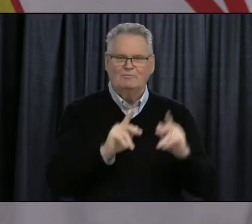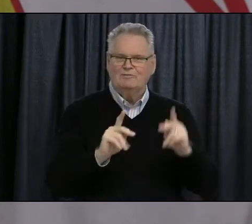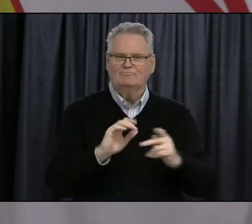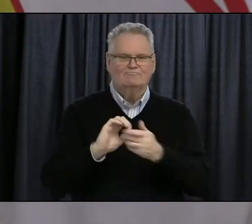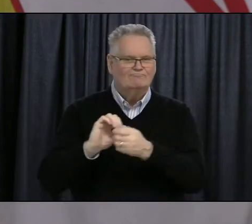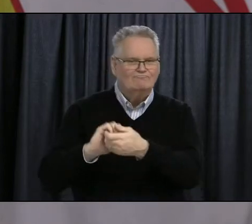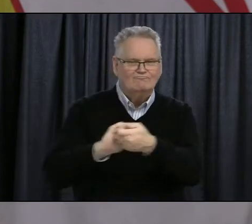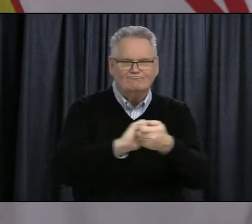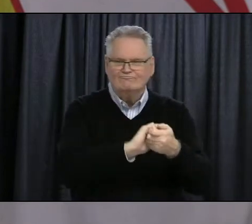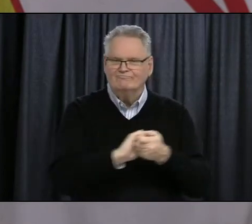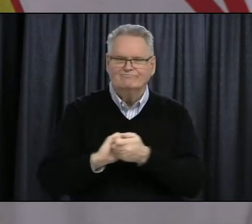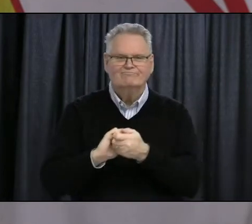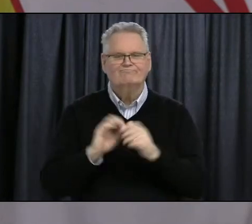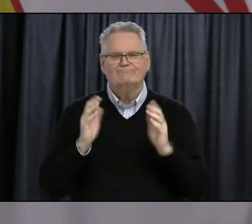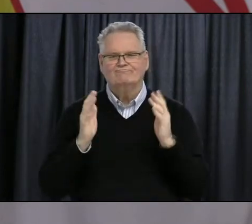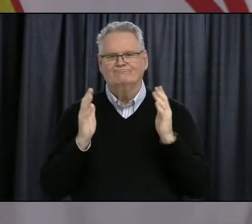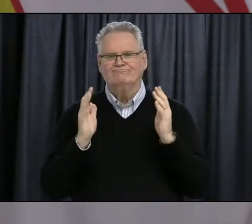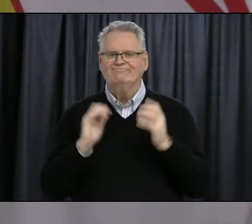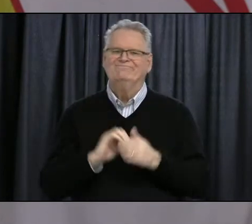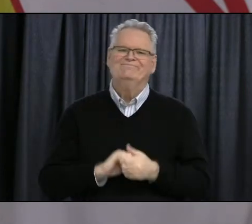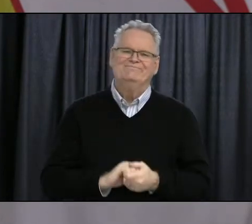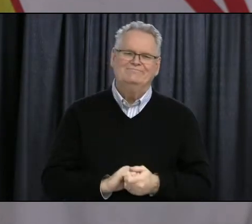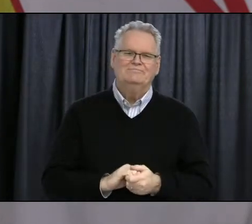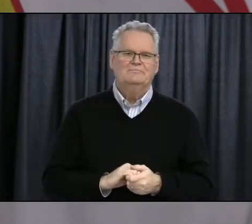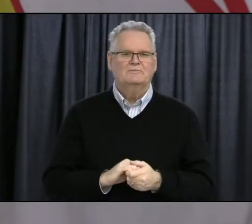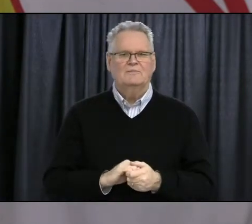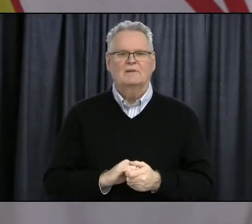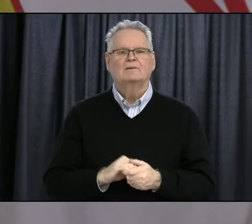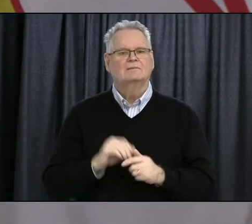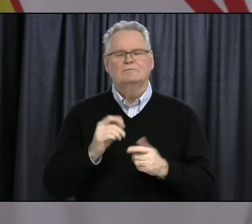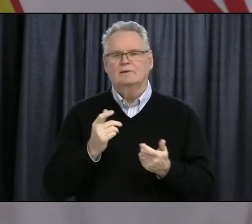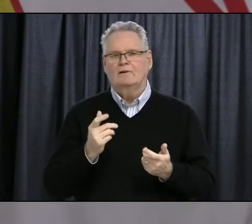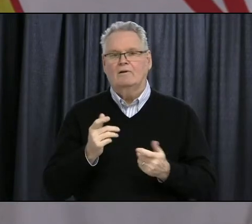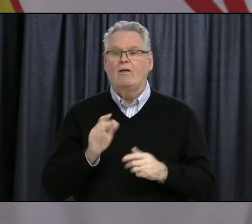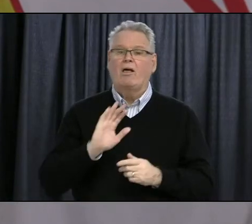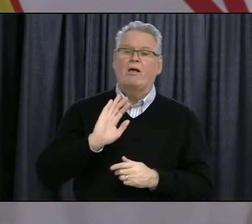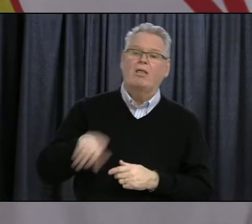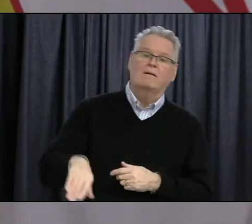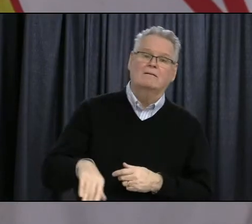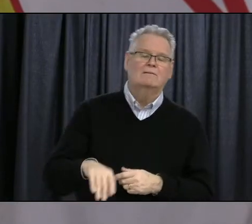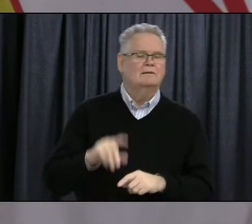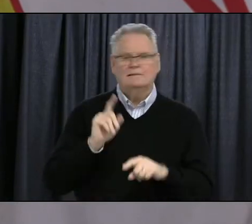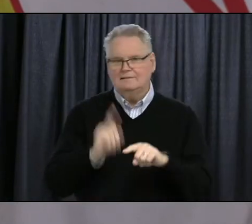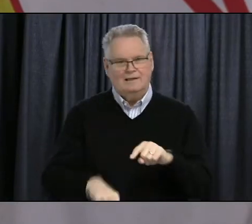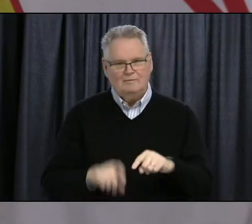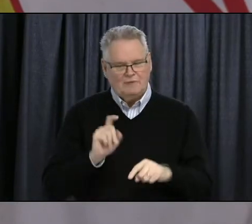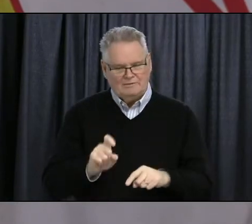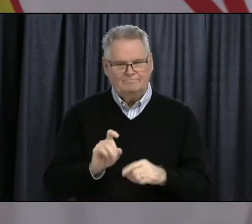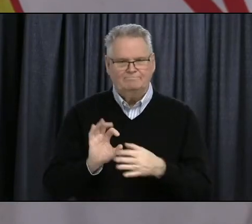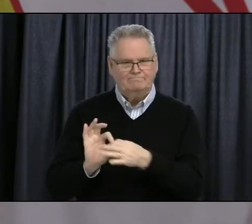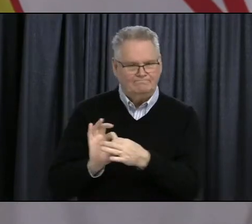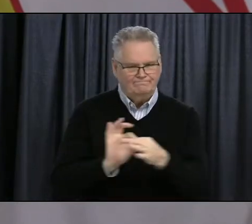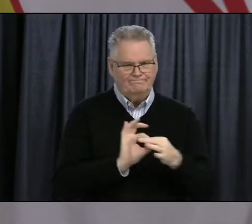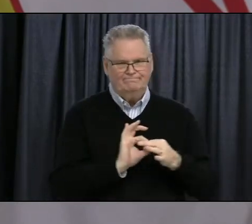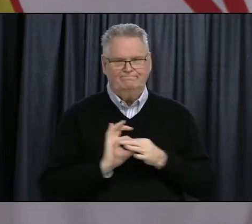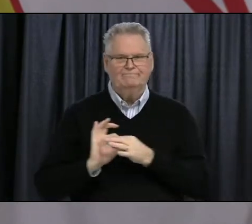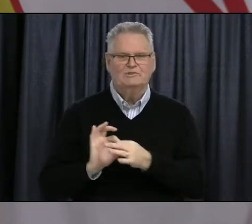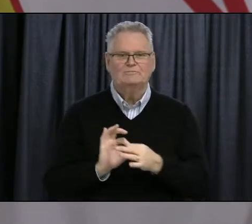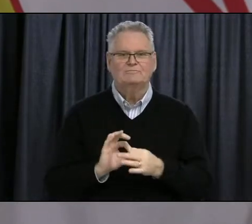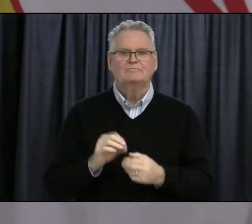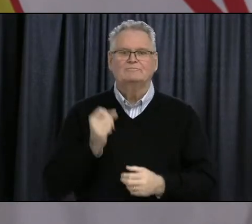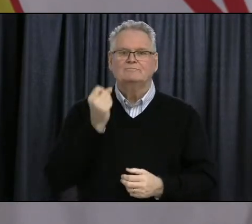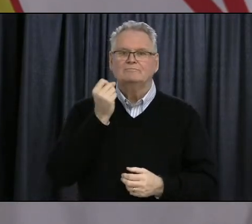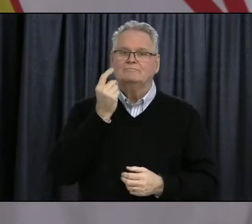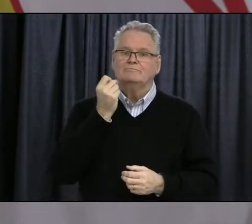down because of the low case counts or pandemic fatigue. We never know when or where COVID may be